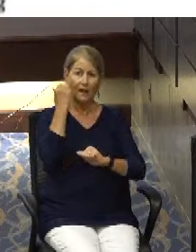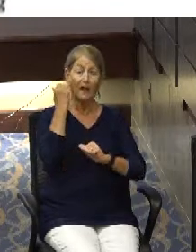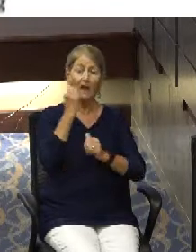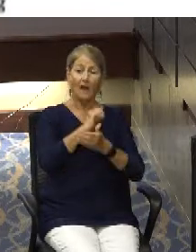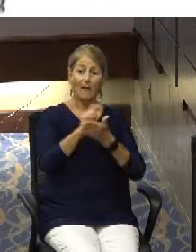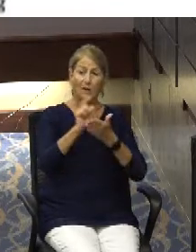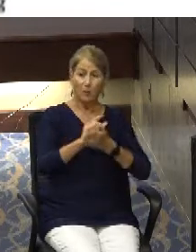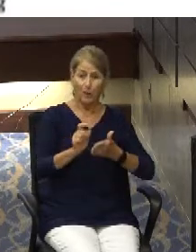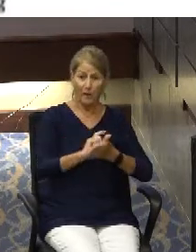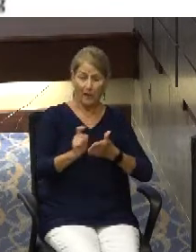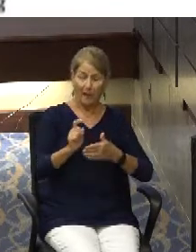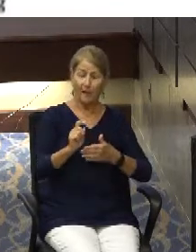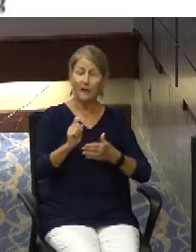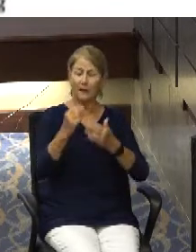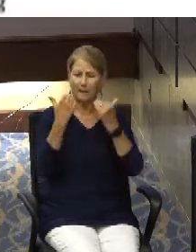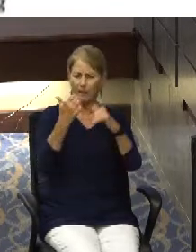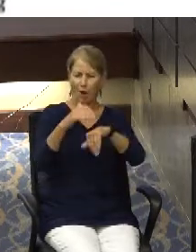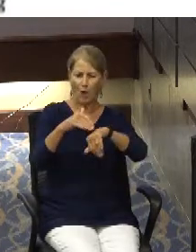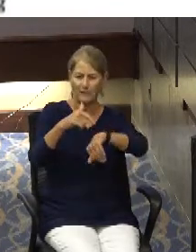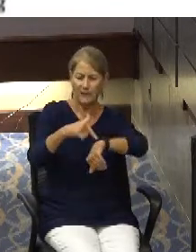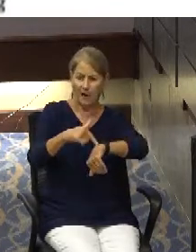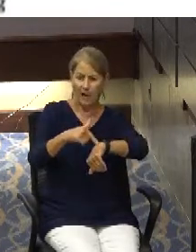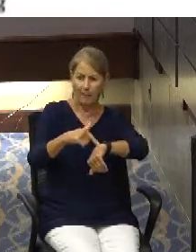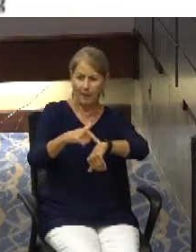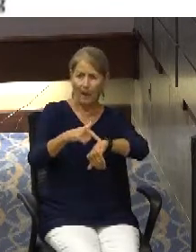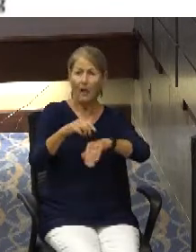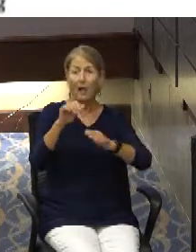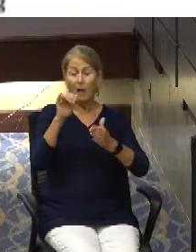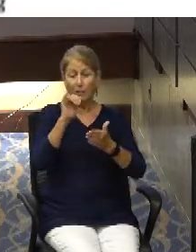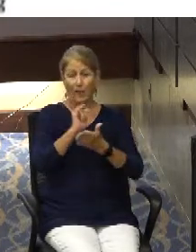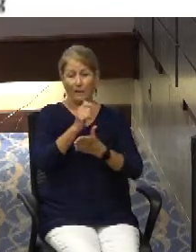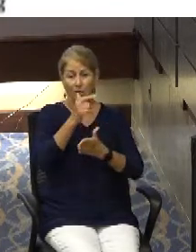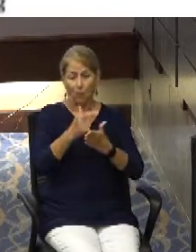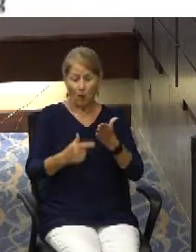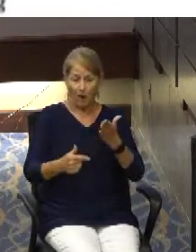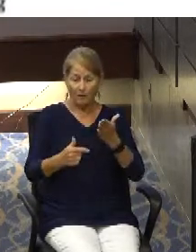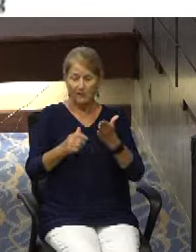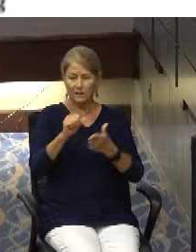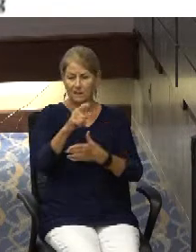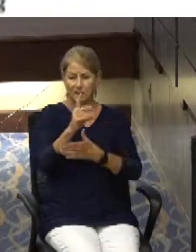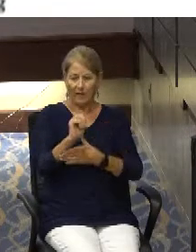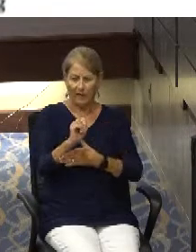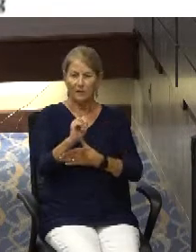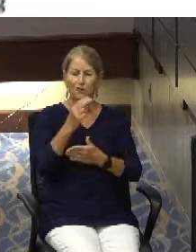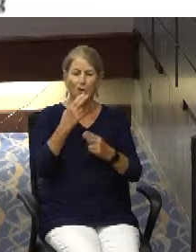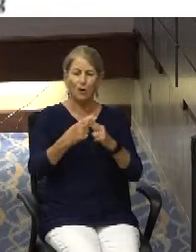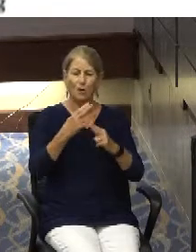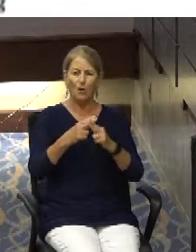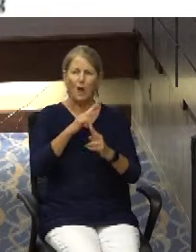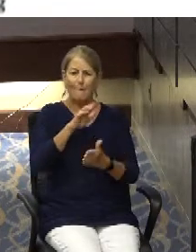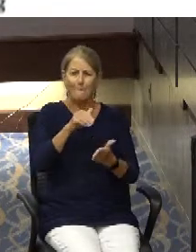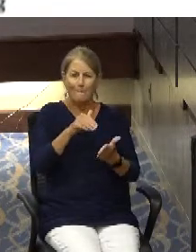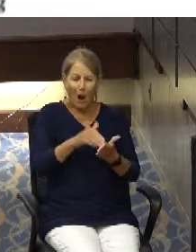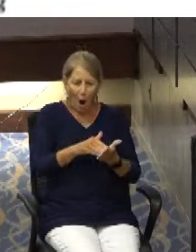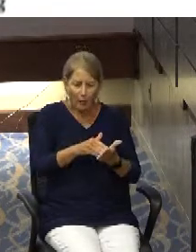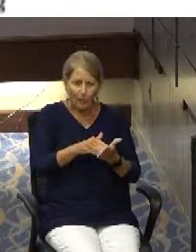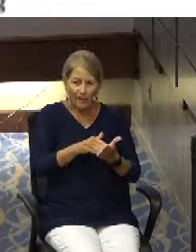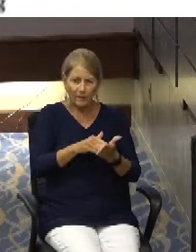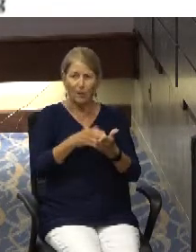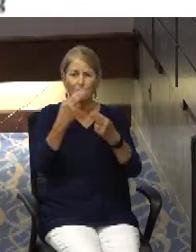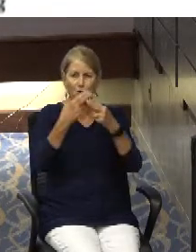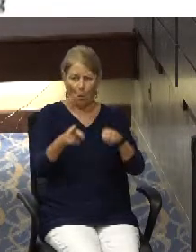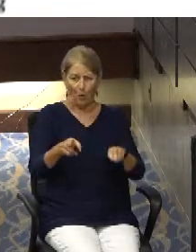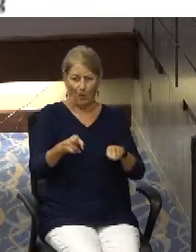within certain time periods. That's the stage we're currently in. It's called a moderate water shortage. The goal in a moderate